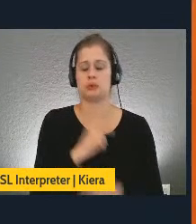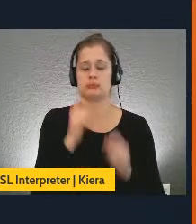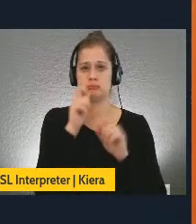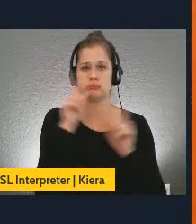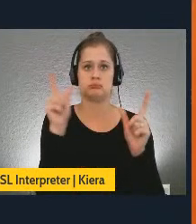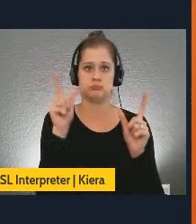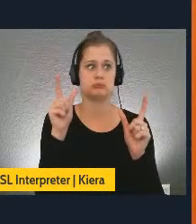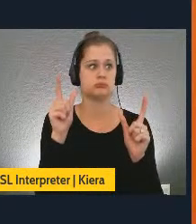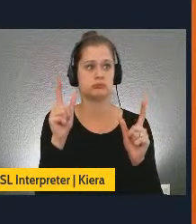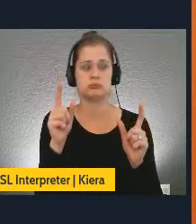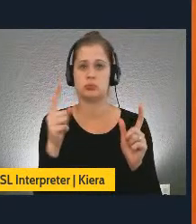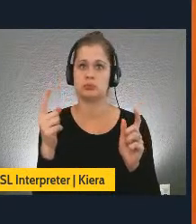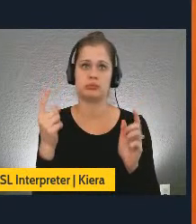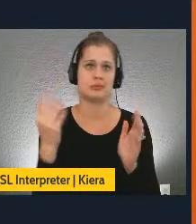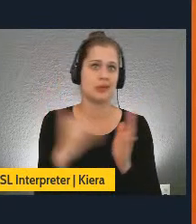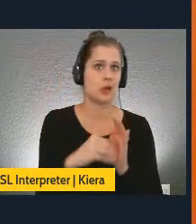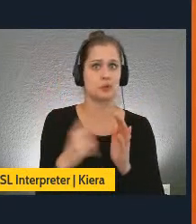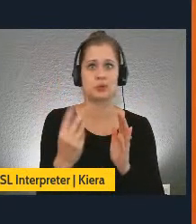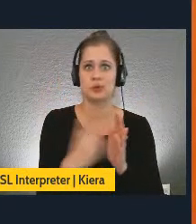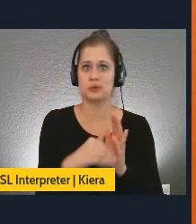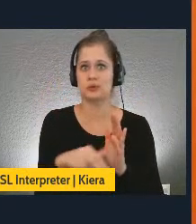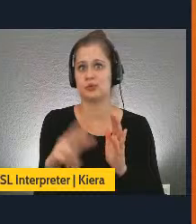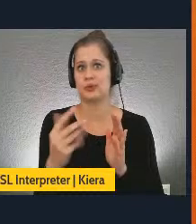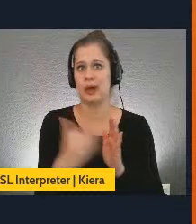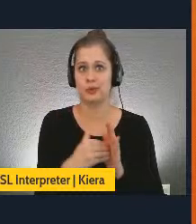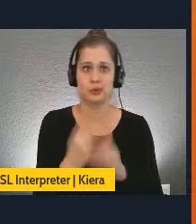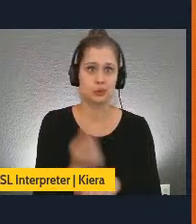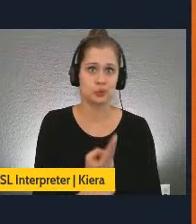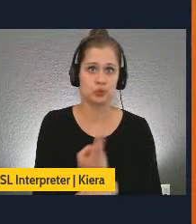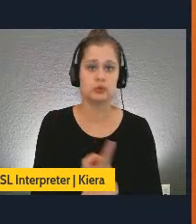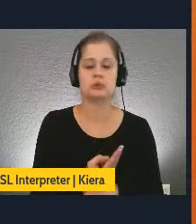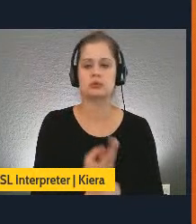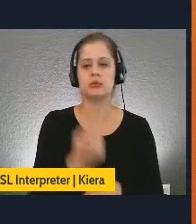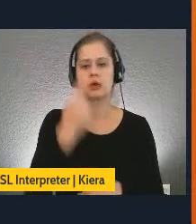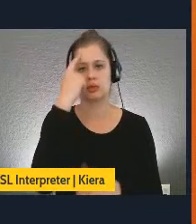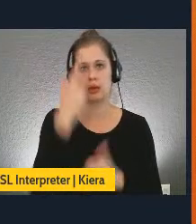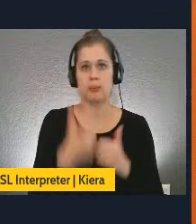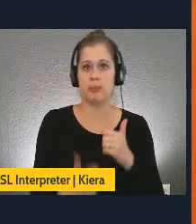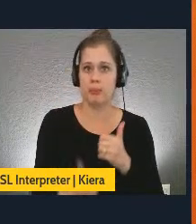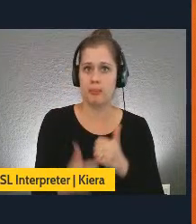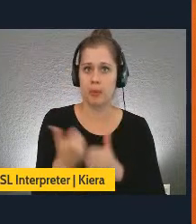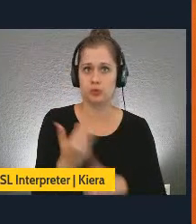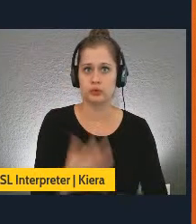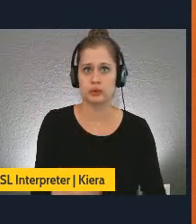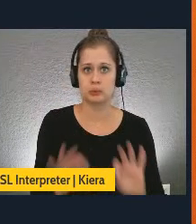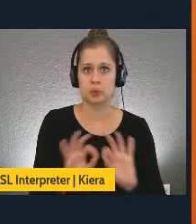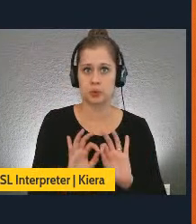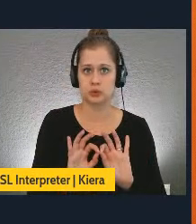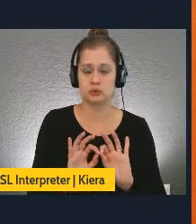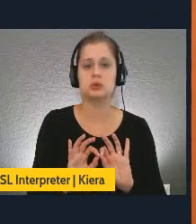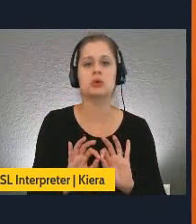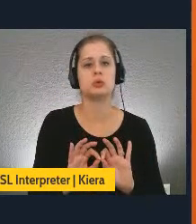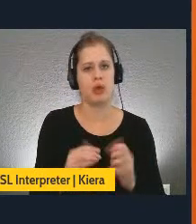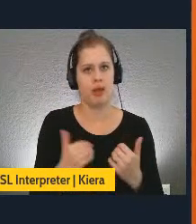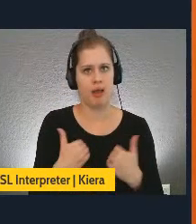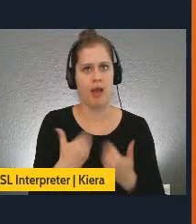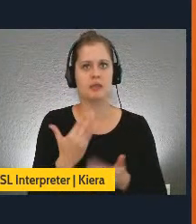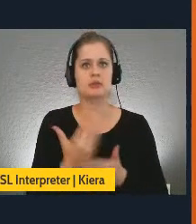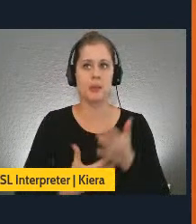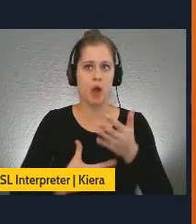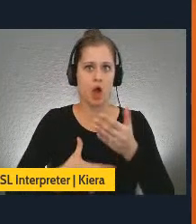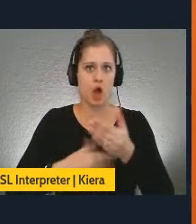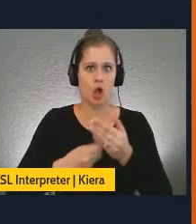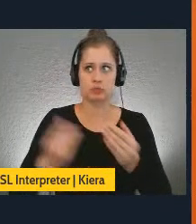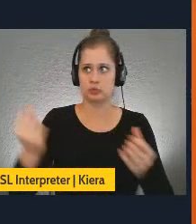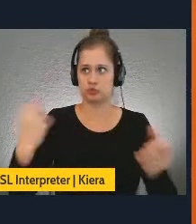achieved thousands of internal usages, and I think what's most important, we also got some contributions, and